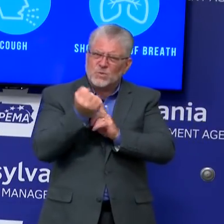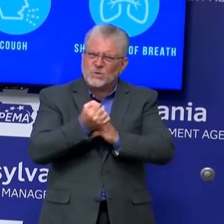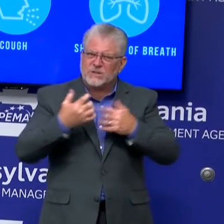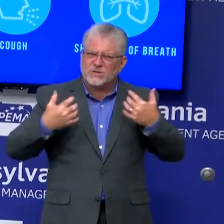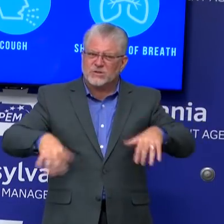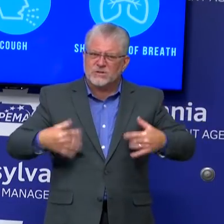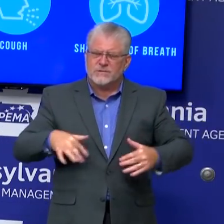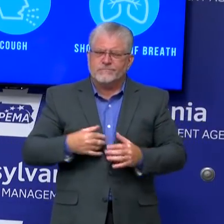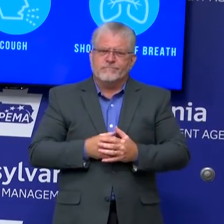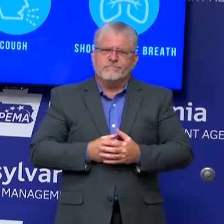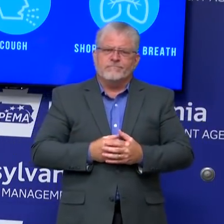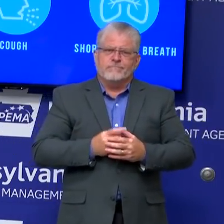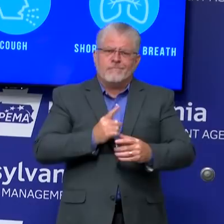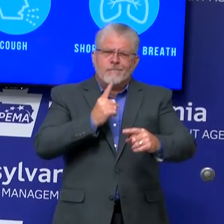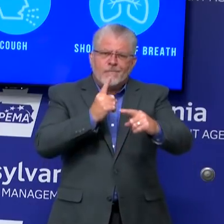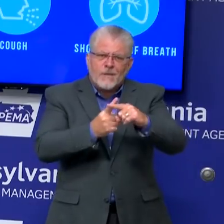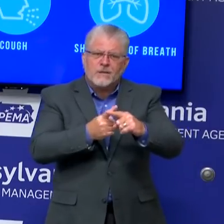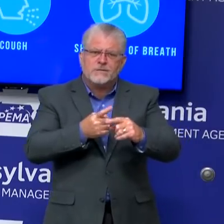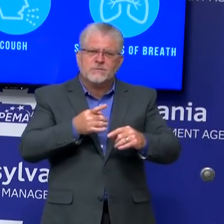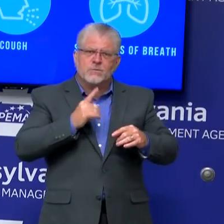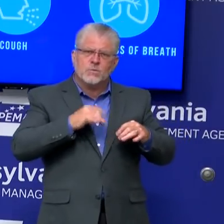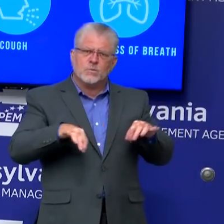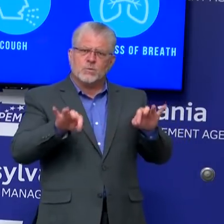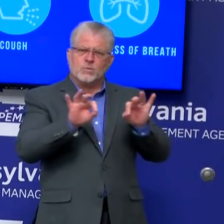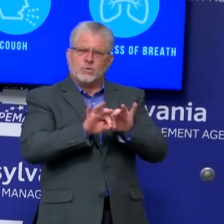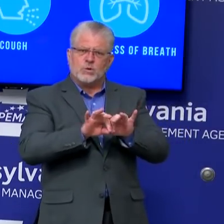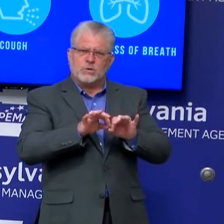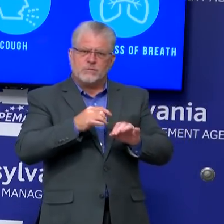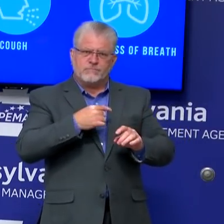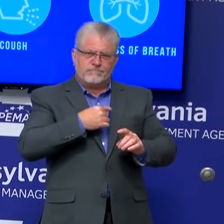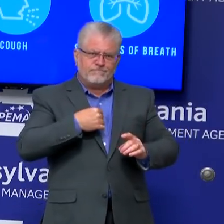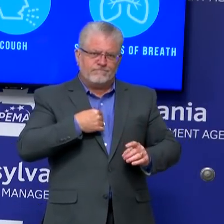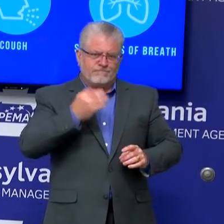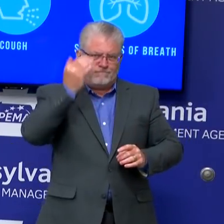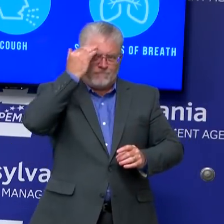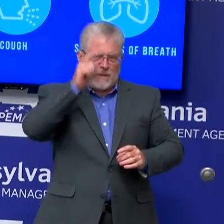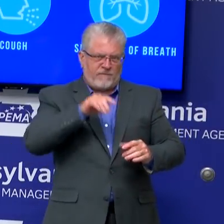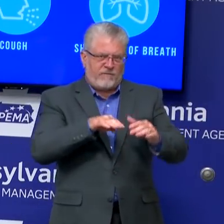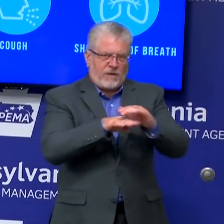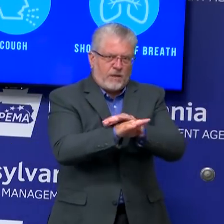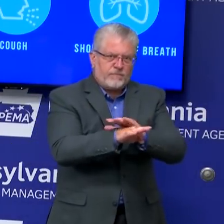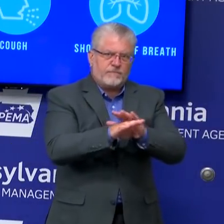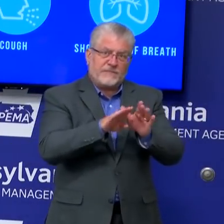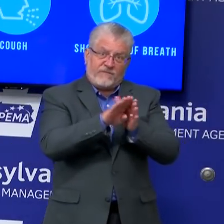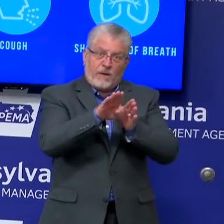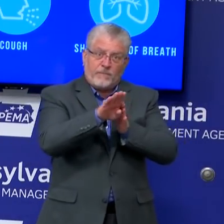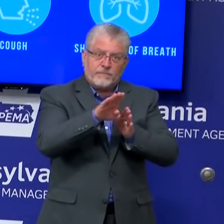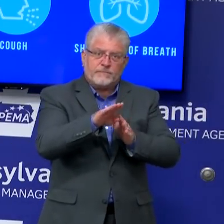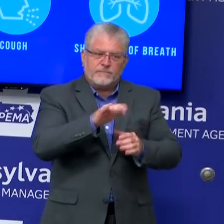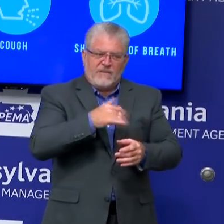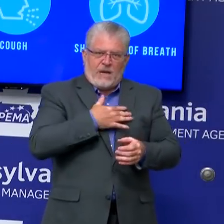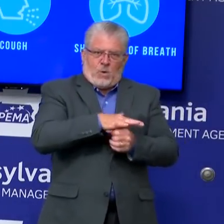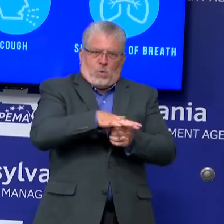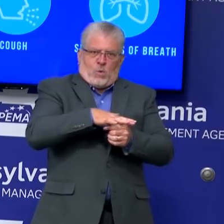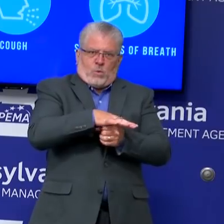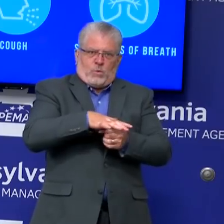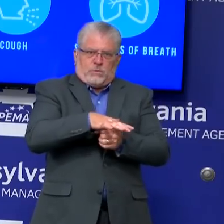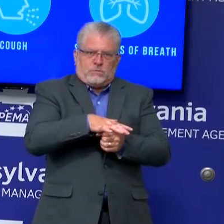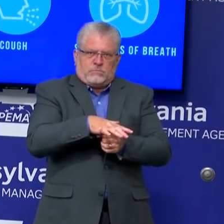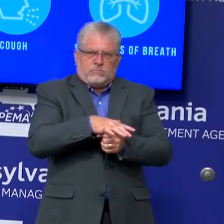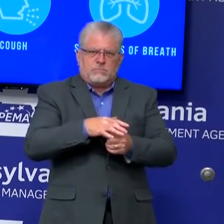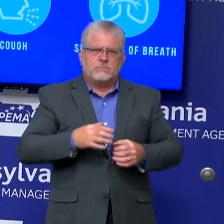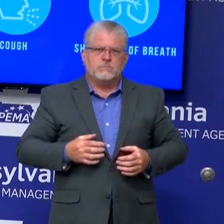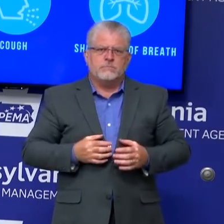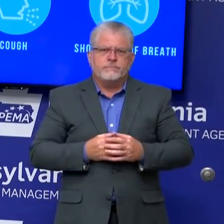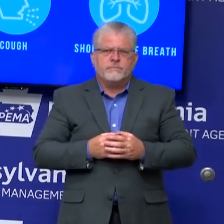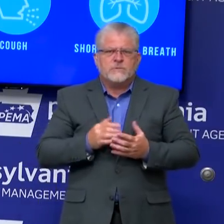we foresaw, that we would need to develop local area knowledge so that we could get areas opened as soon as possible and as safely as